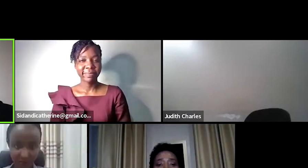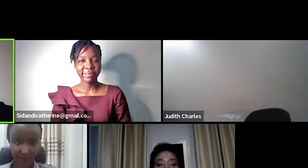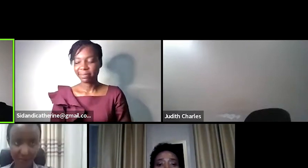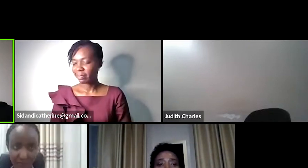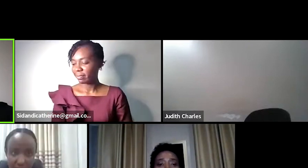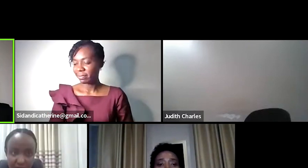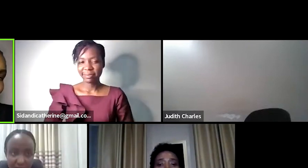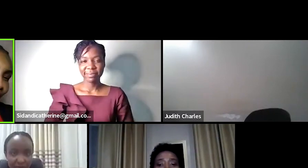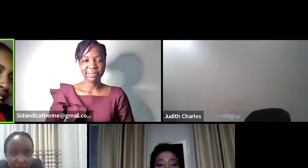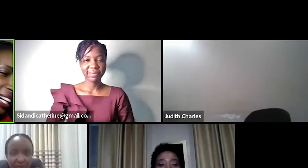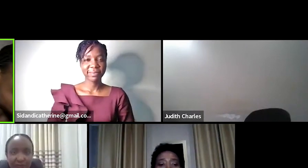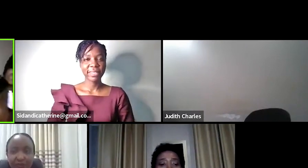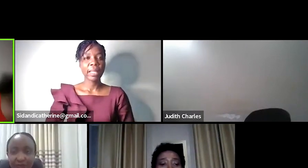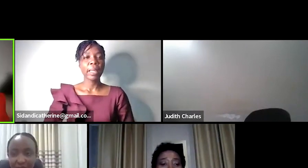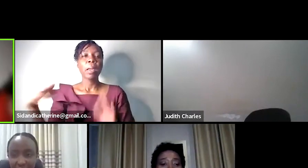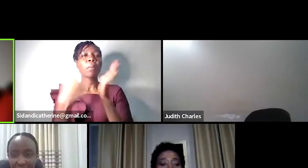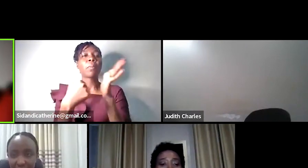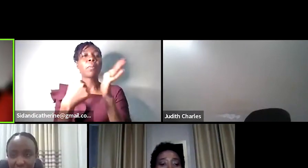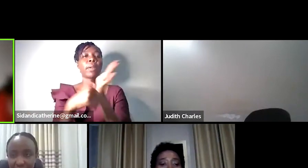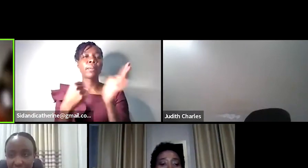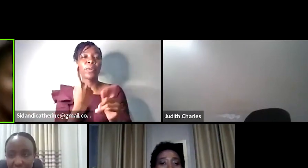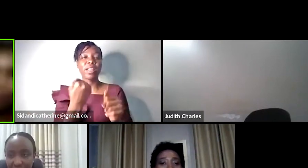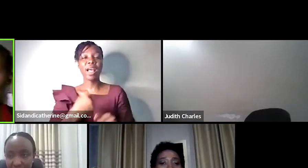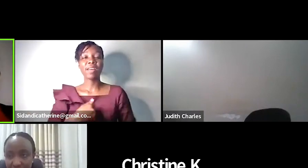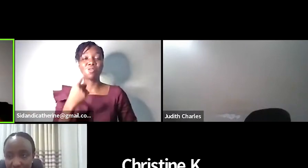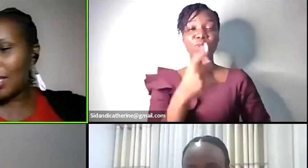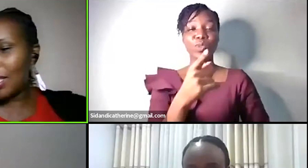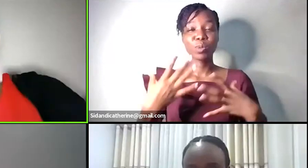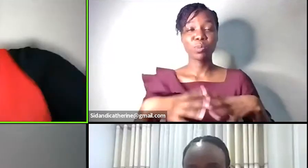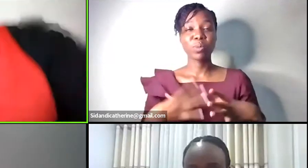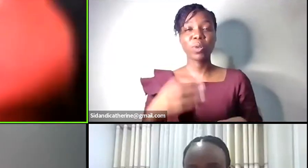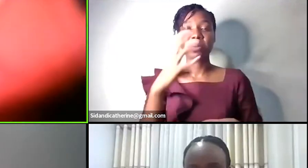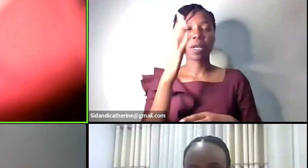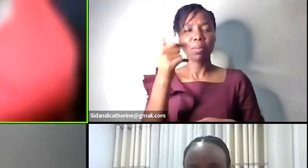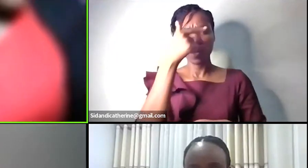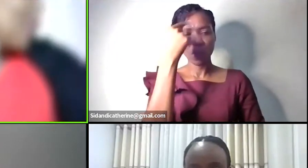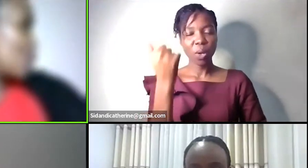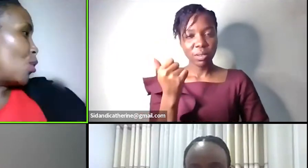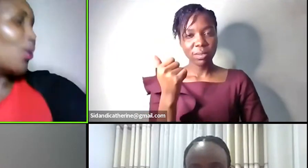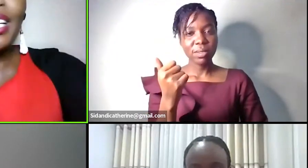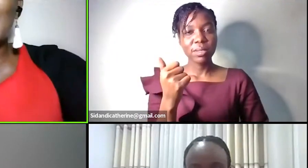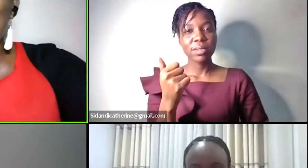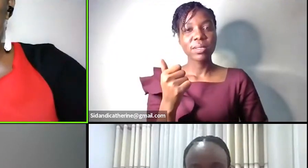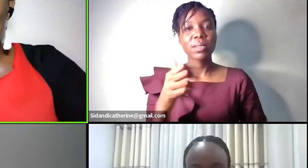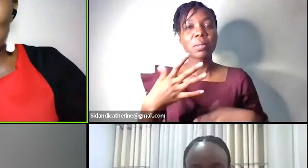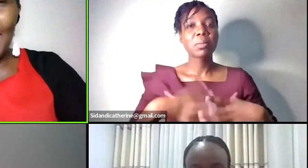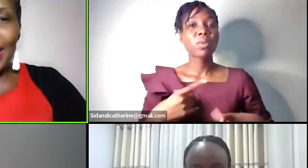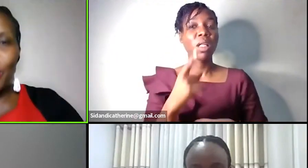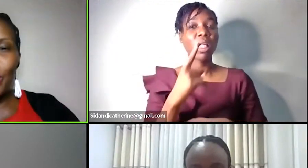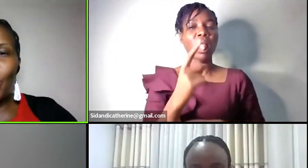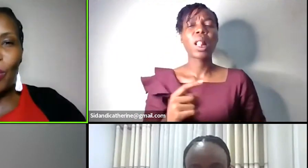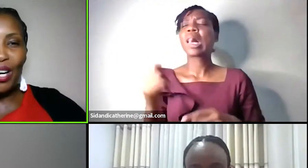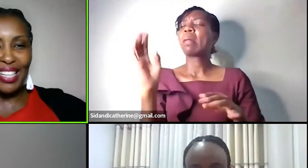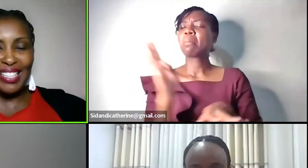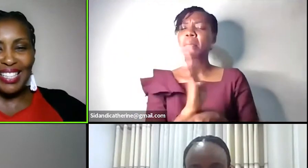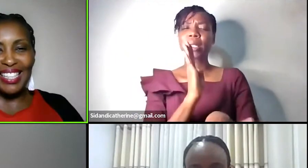The only problem with having you guys on speaker is because you guys are busy cooking, others are